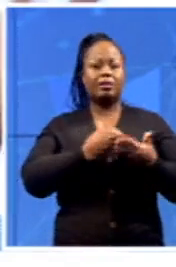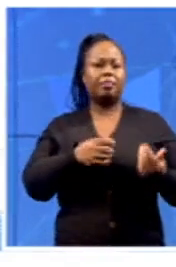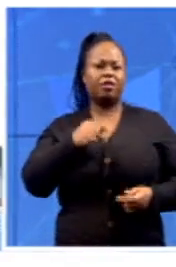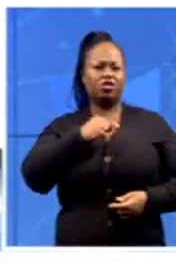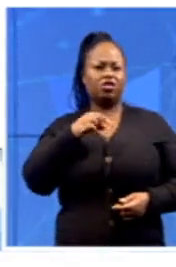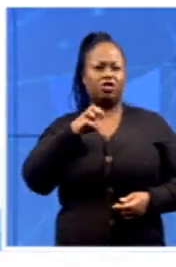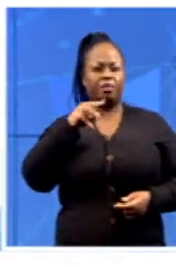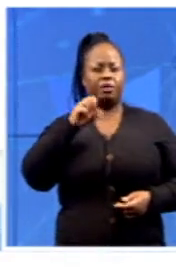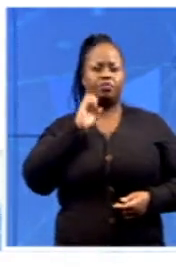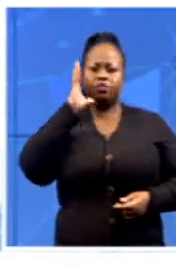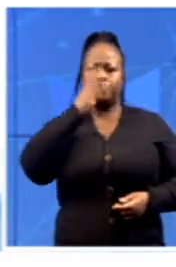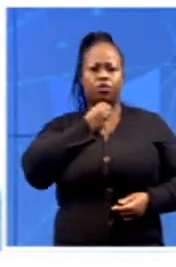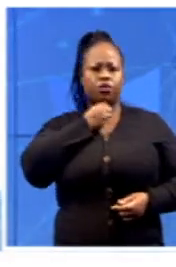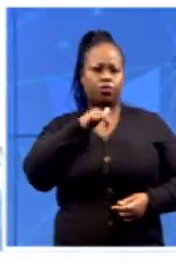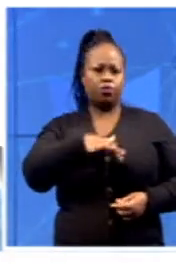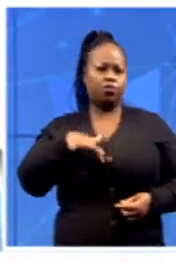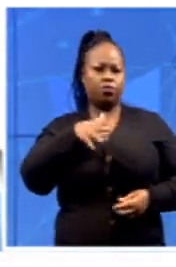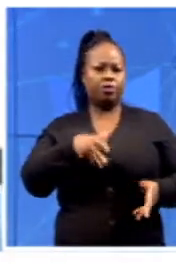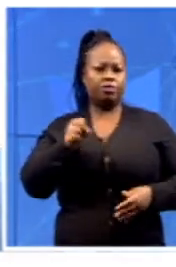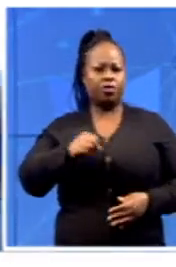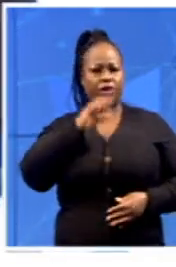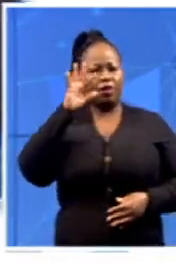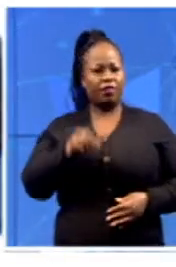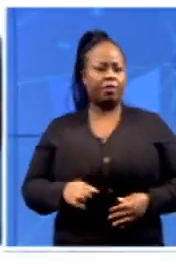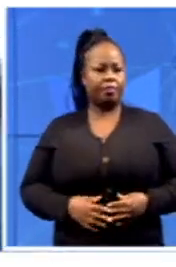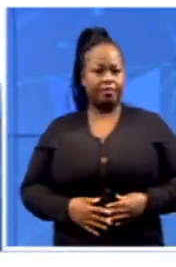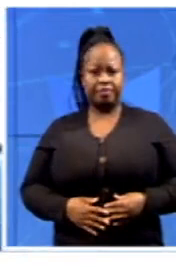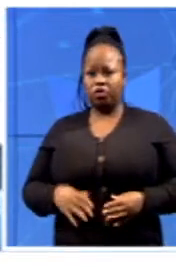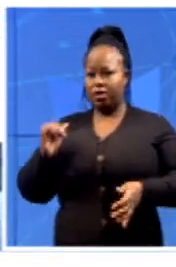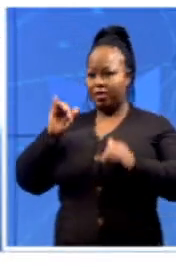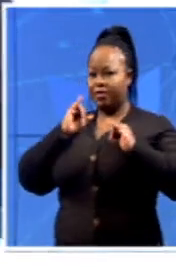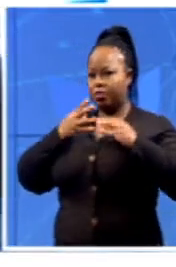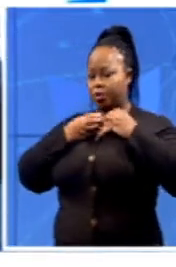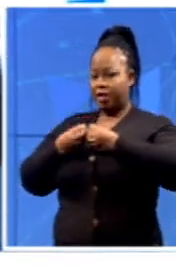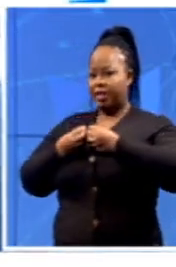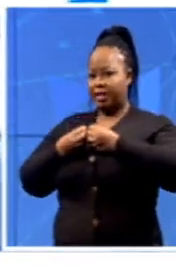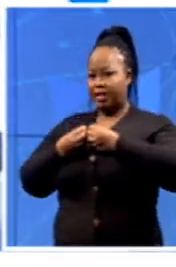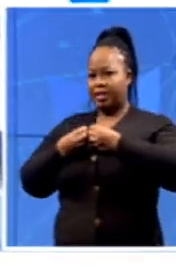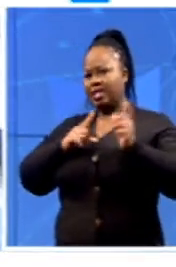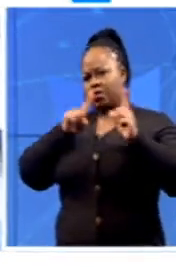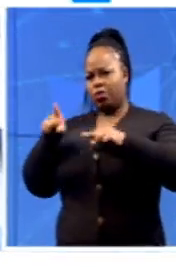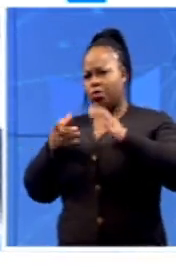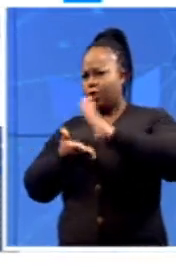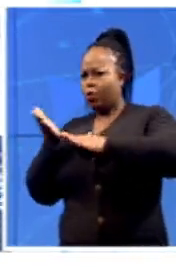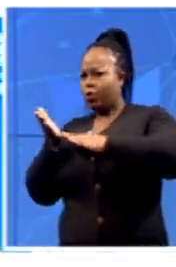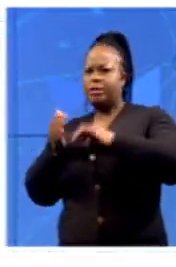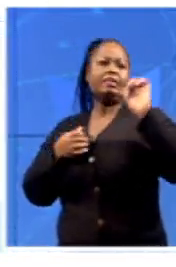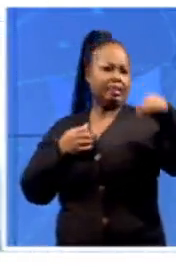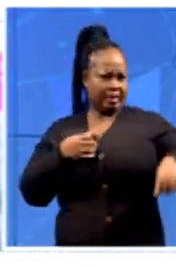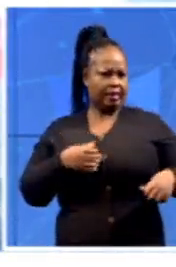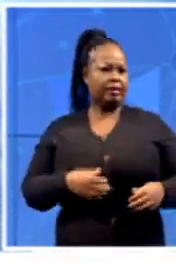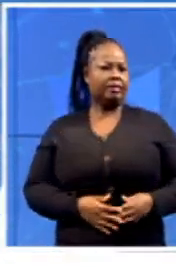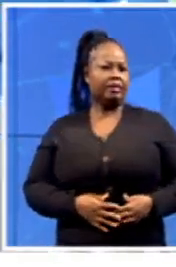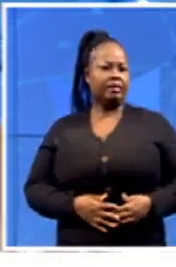but amazing, beautiful places here in South Africa. Can I invite you to go there? Let's just go there. Yes, we can go